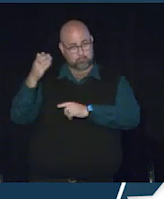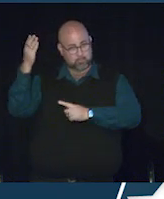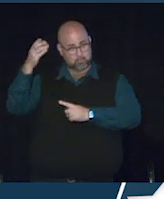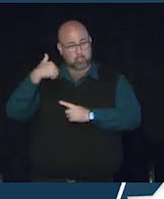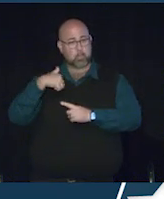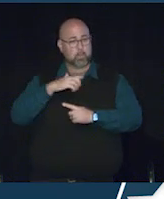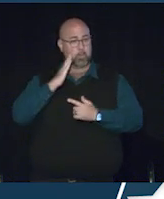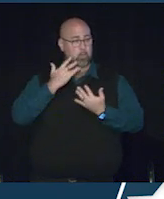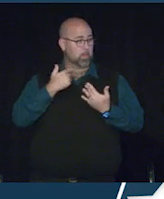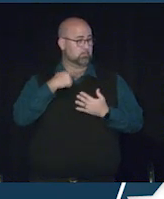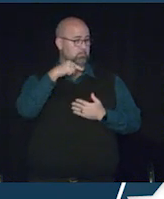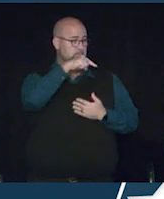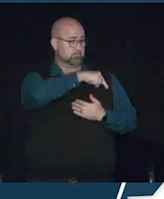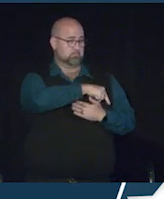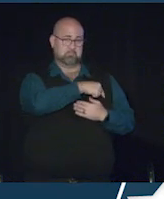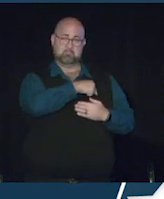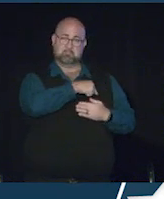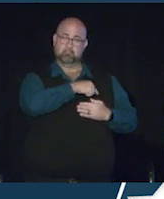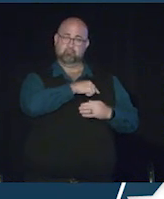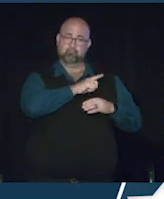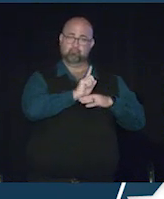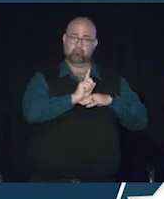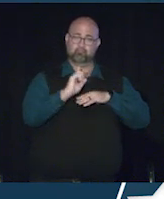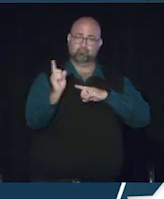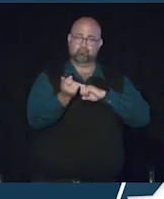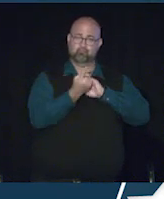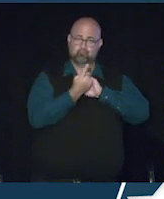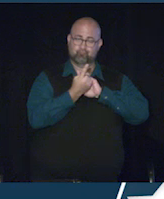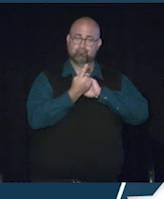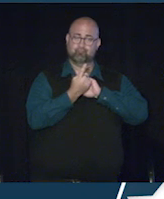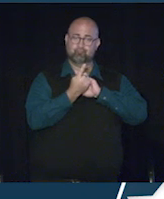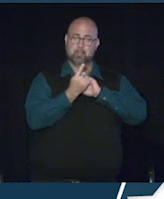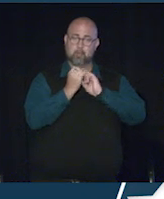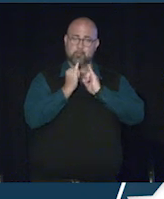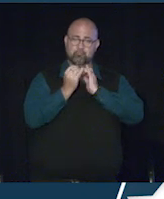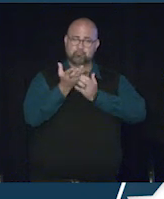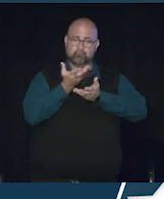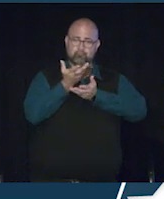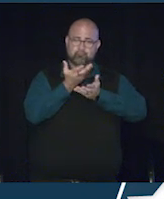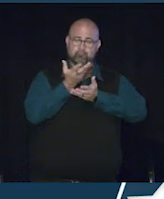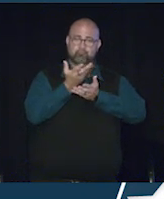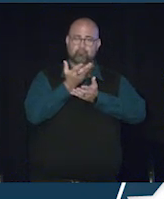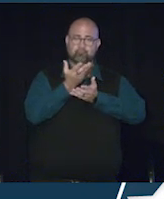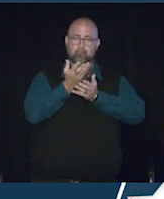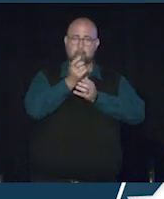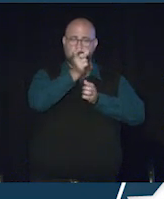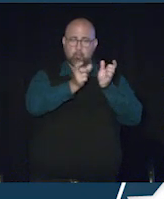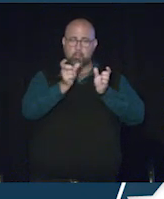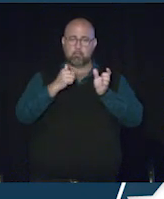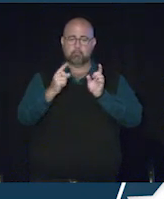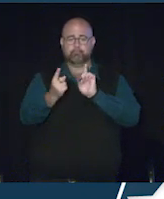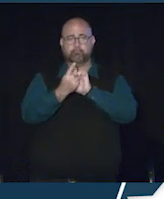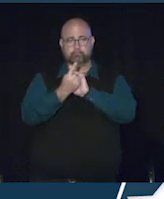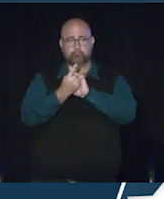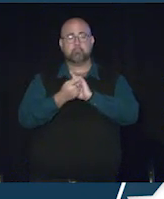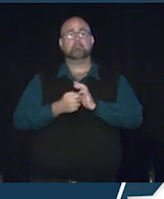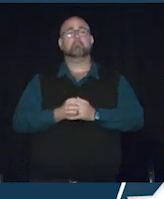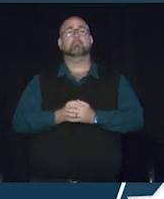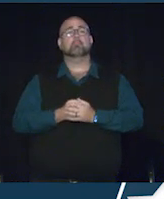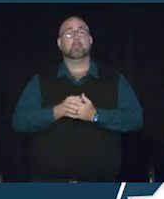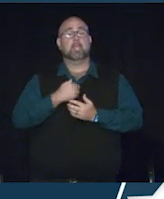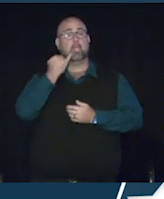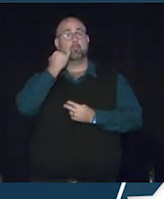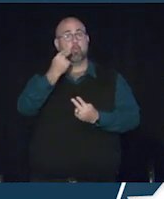for you here at the bottom of the stage to take those questions individually after the presentation. And if you are watching